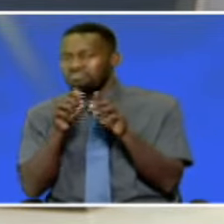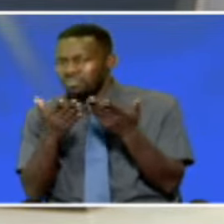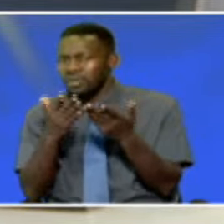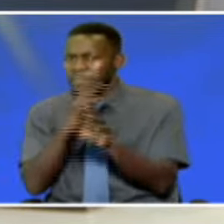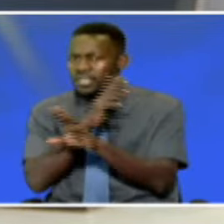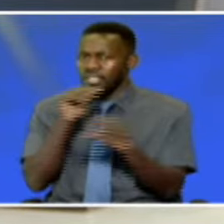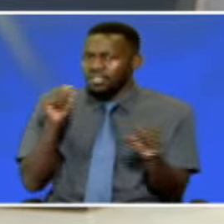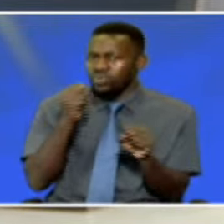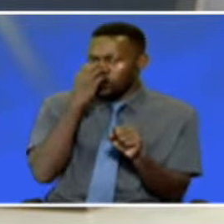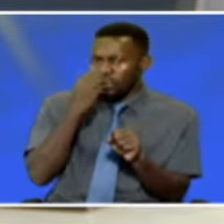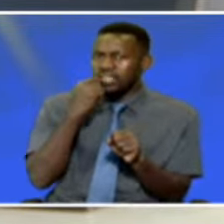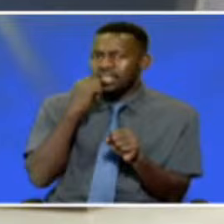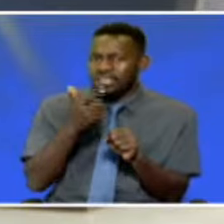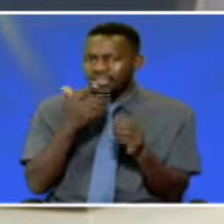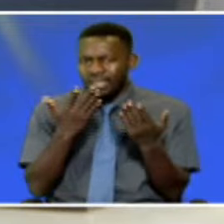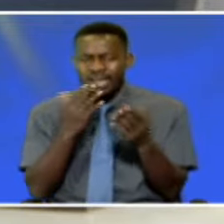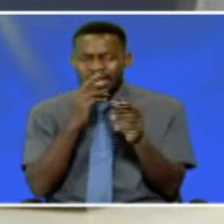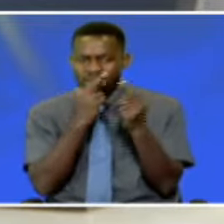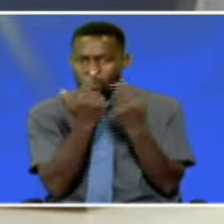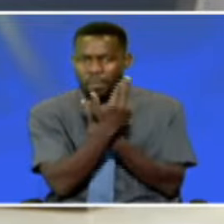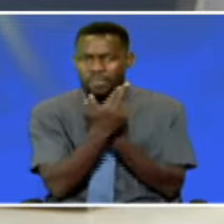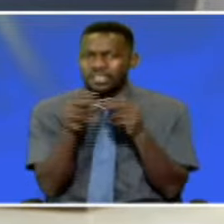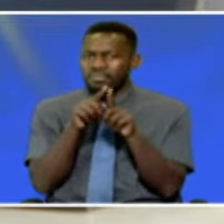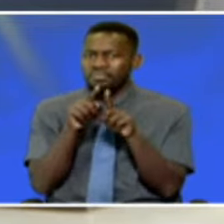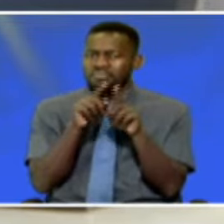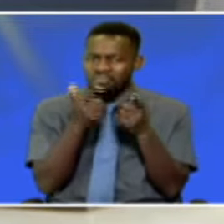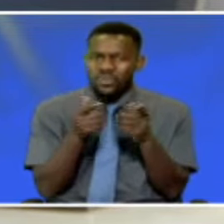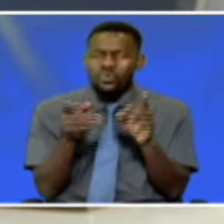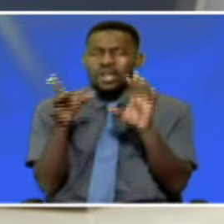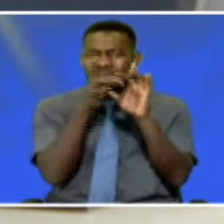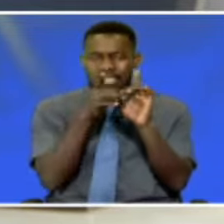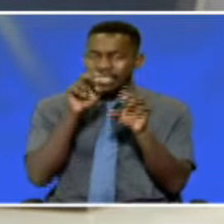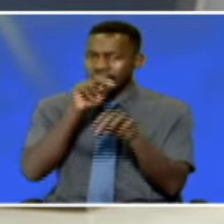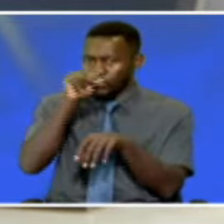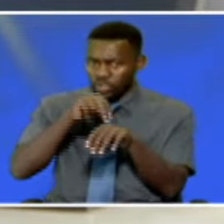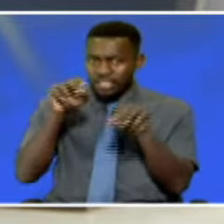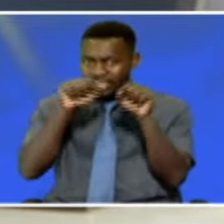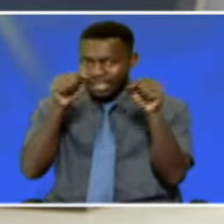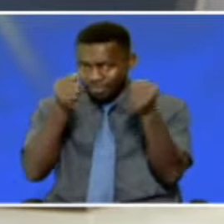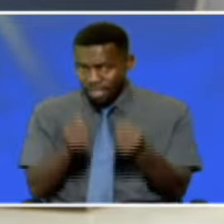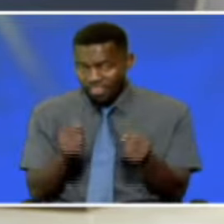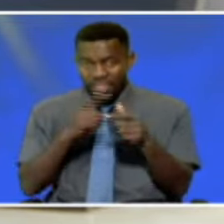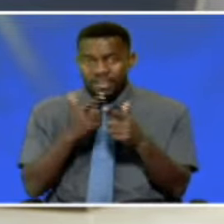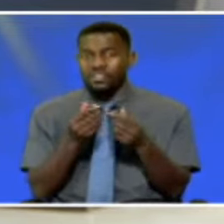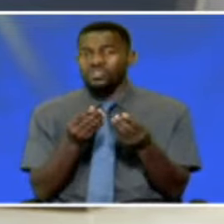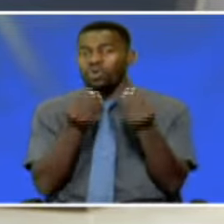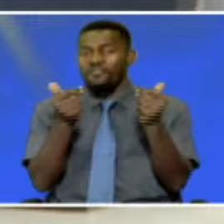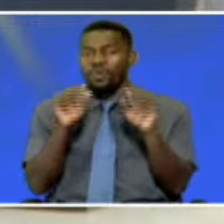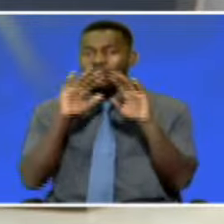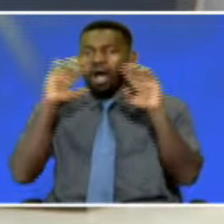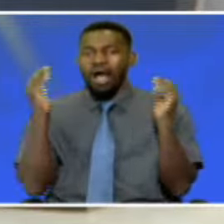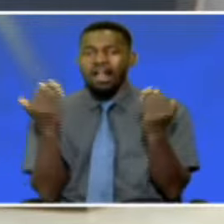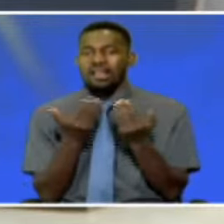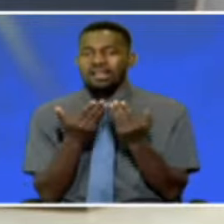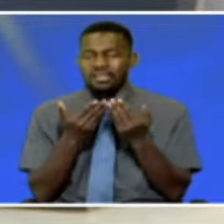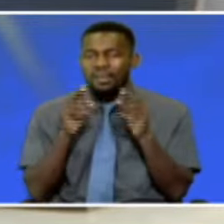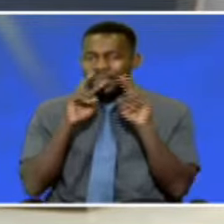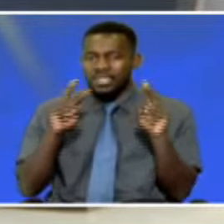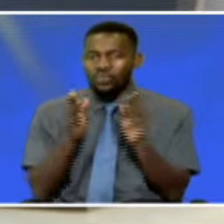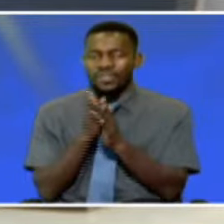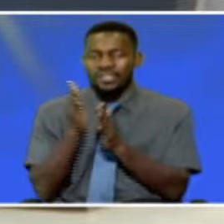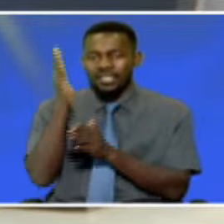more representative, democratic, and effective United Nations system to better address global peace and security